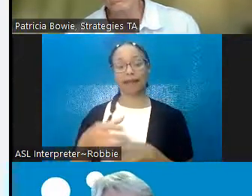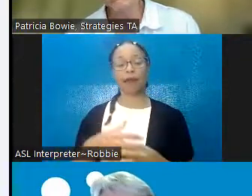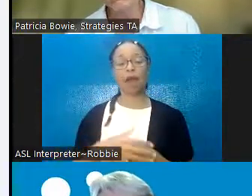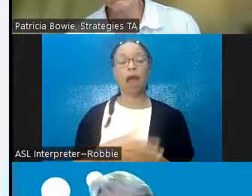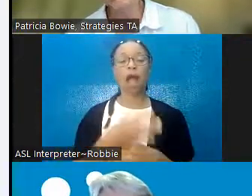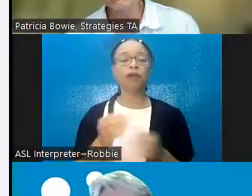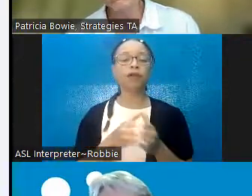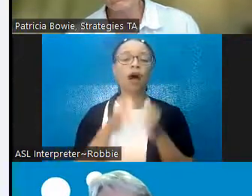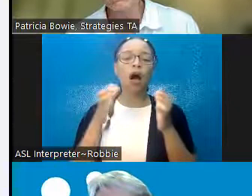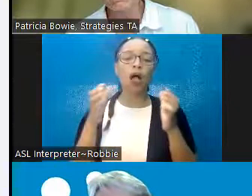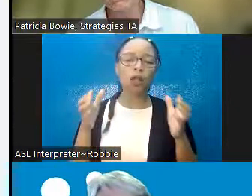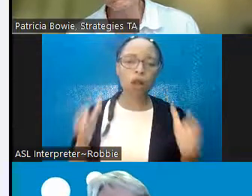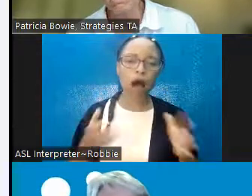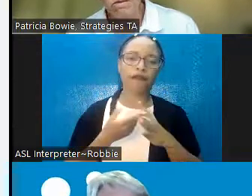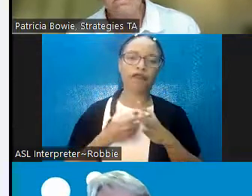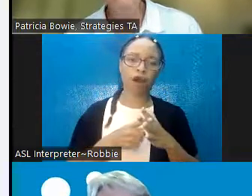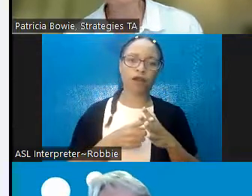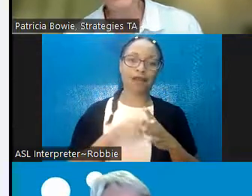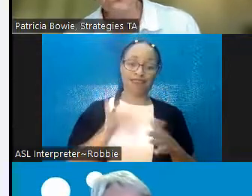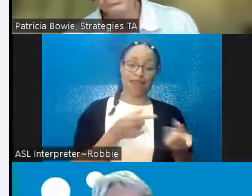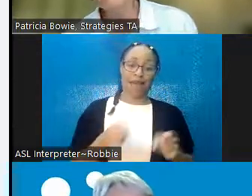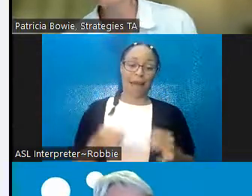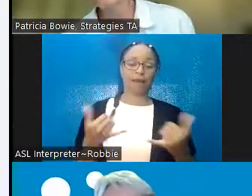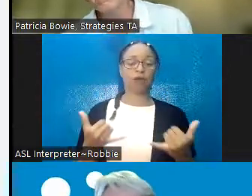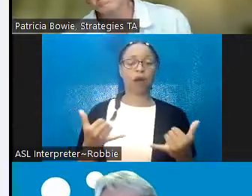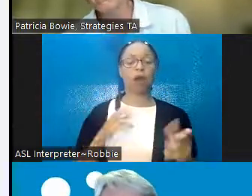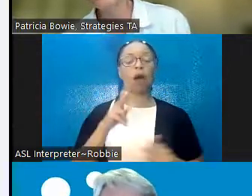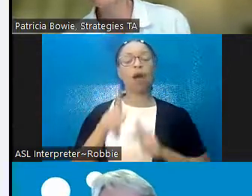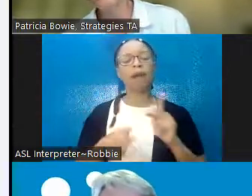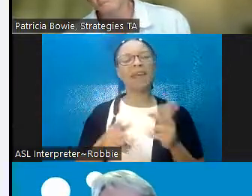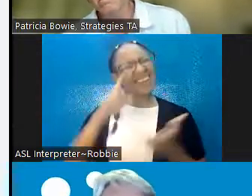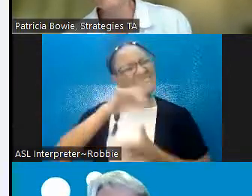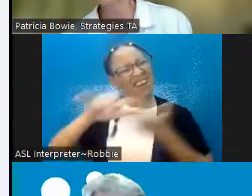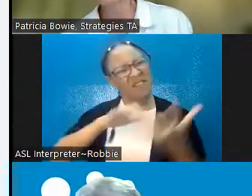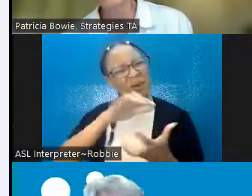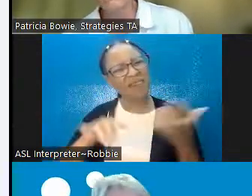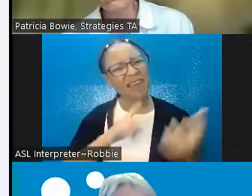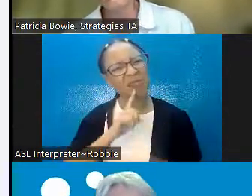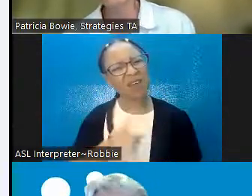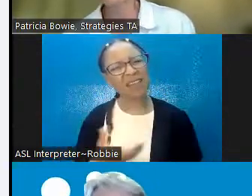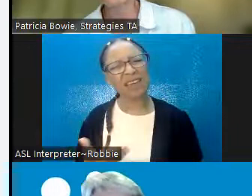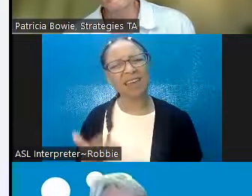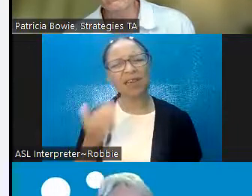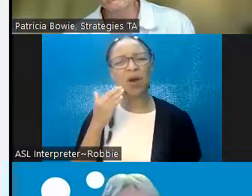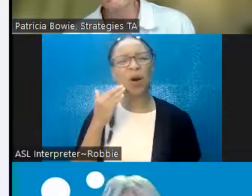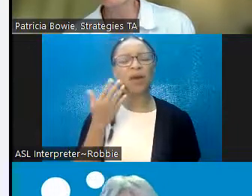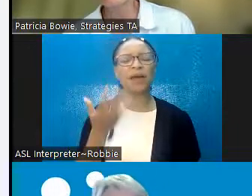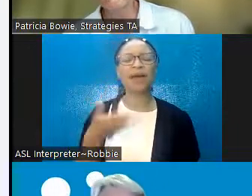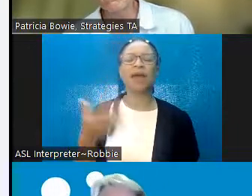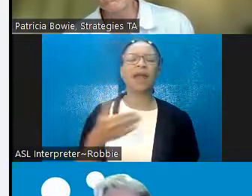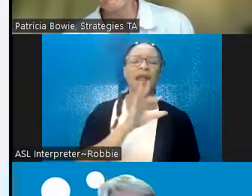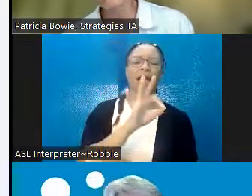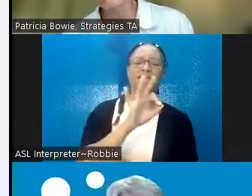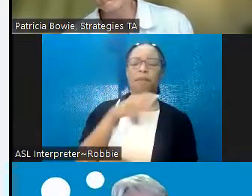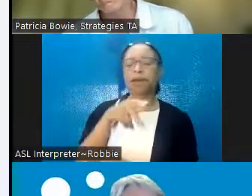of initiatives being implemented right now, and people are, it's confusing, CalAIM and on, and